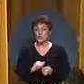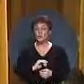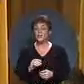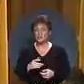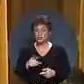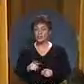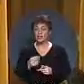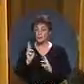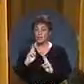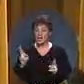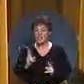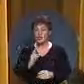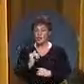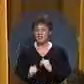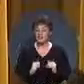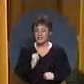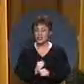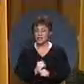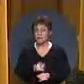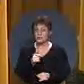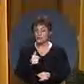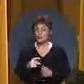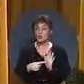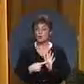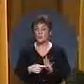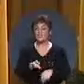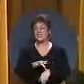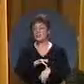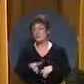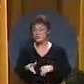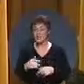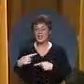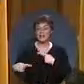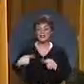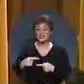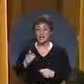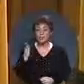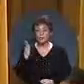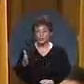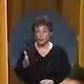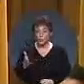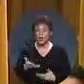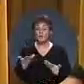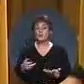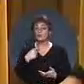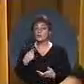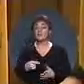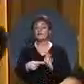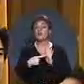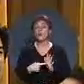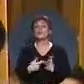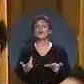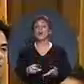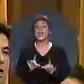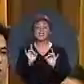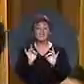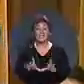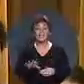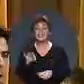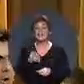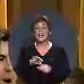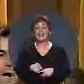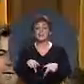after showing that they don't care about future generations, the Prime Minister demonstrated today that he hates